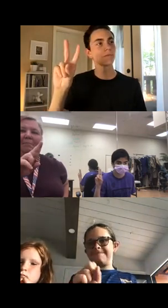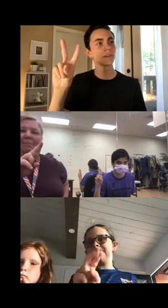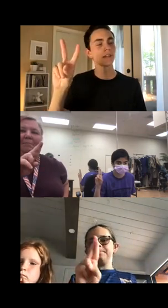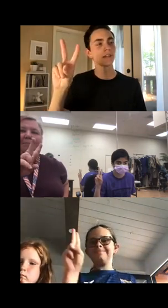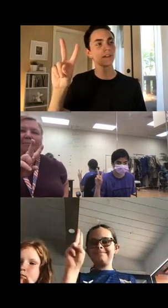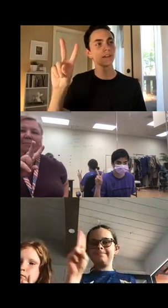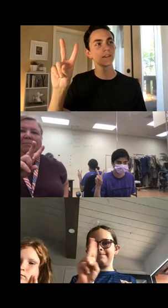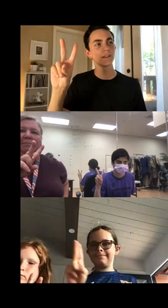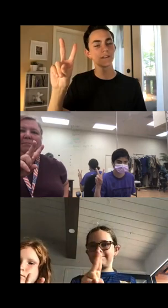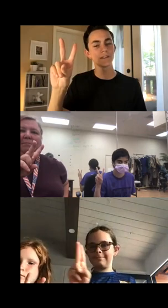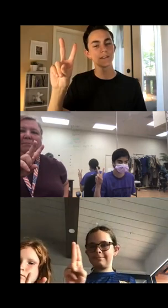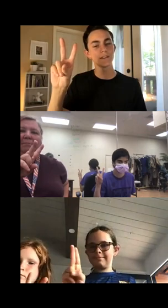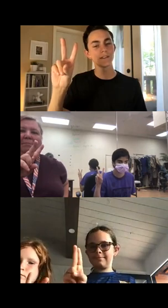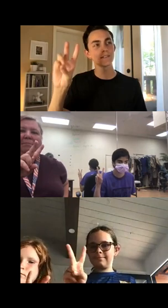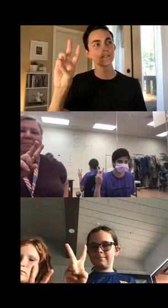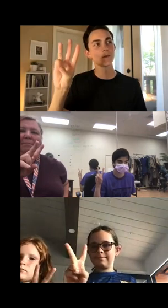V,